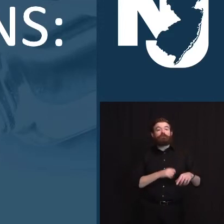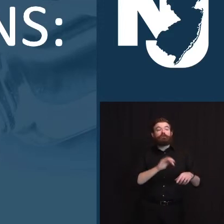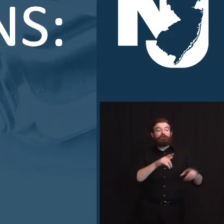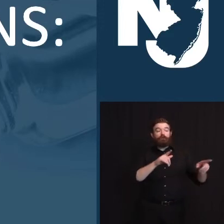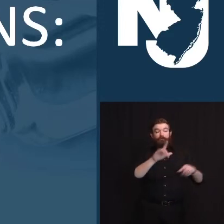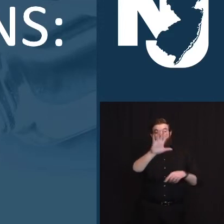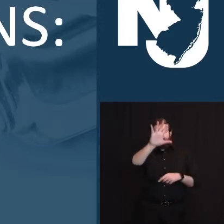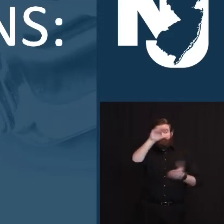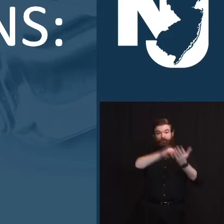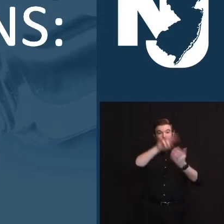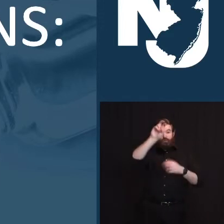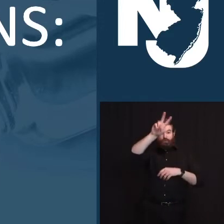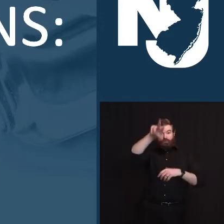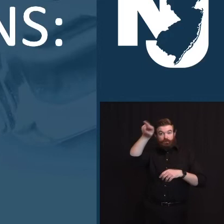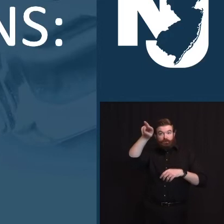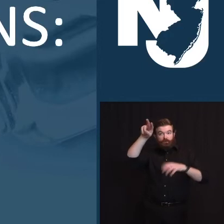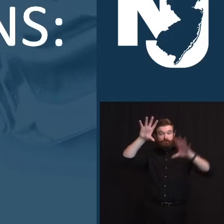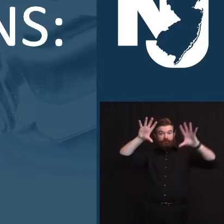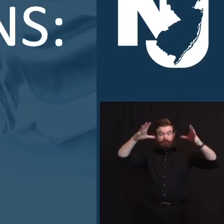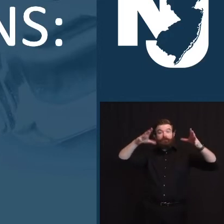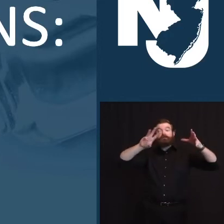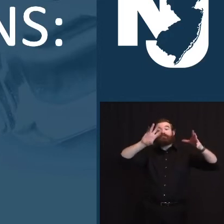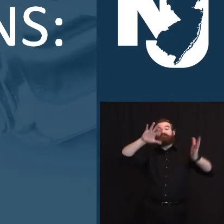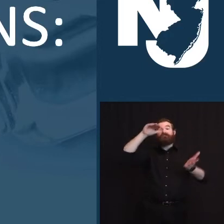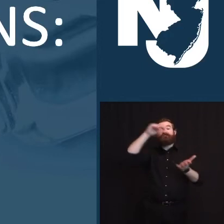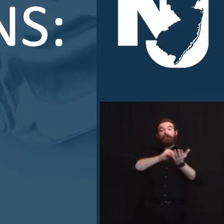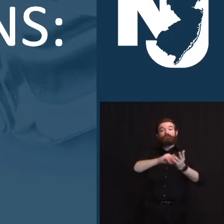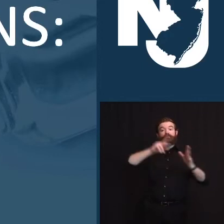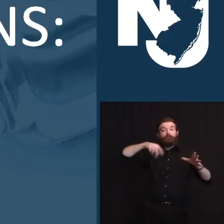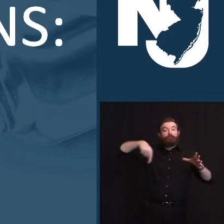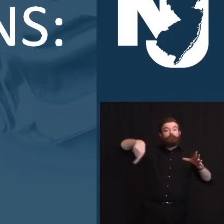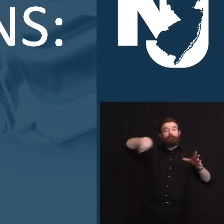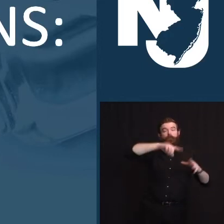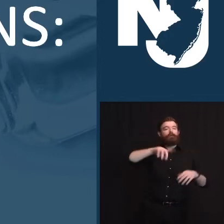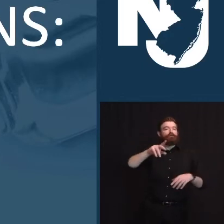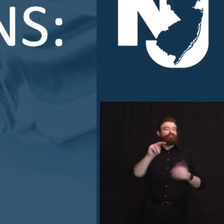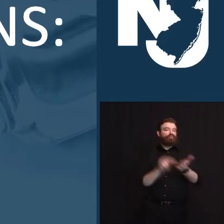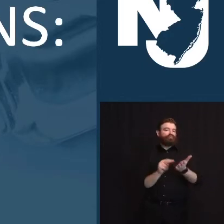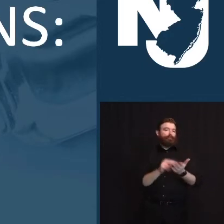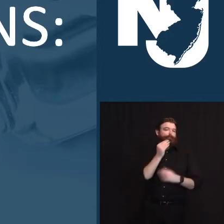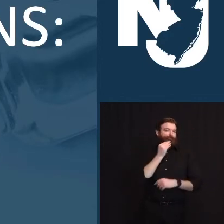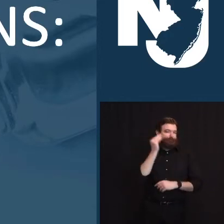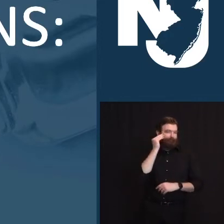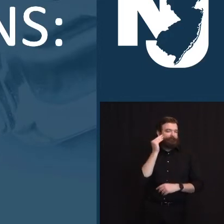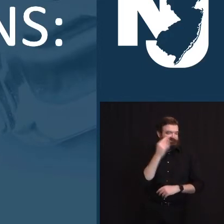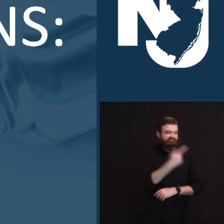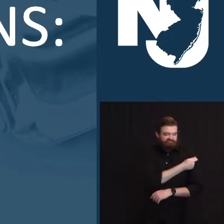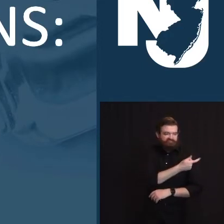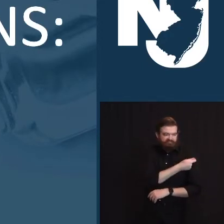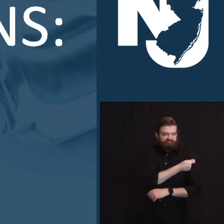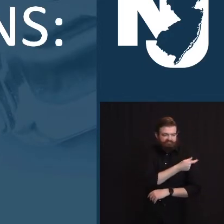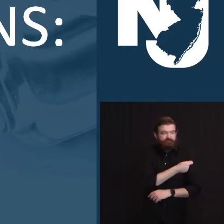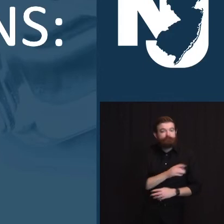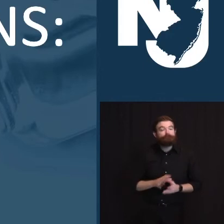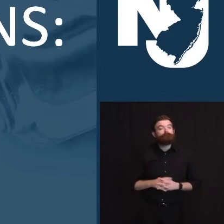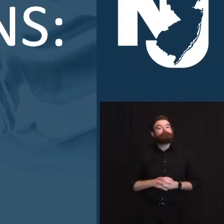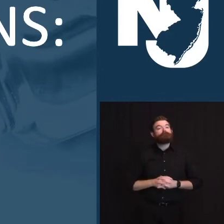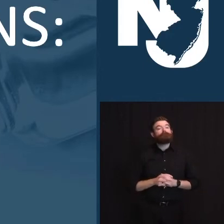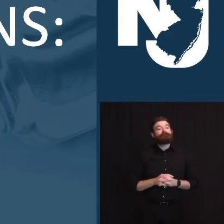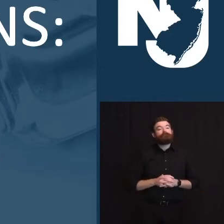had cracked through 250,000. So you can see we are pushing forward as best we can with the limited resources we have